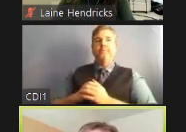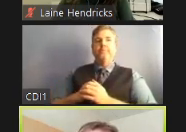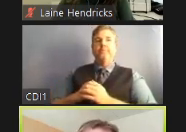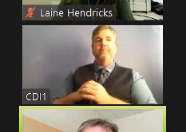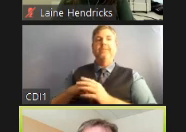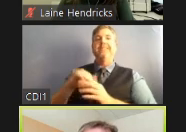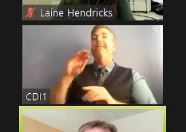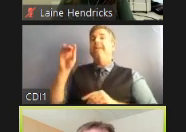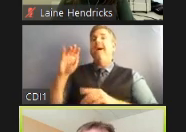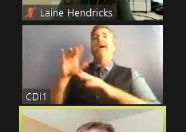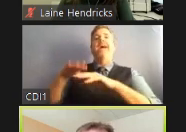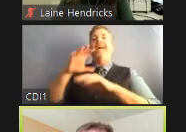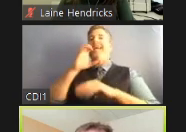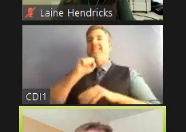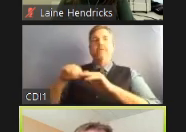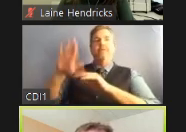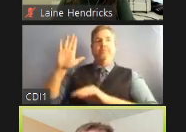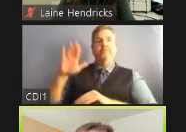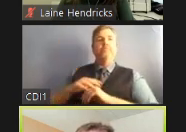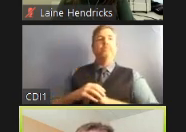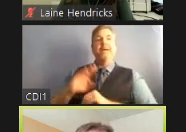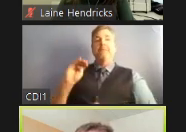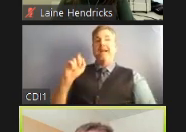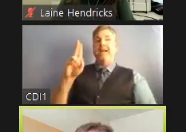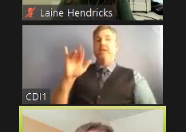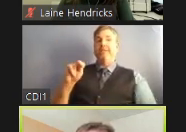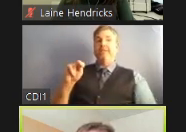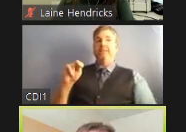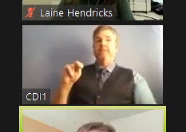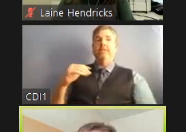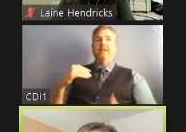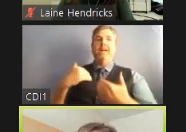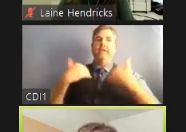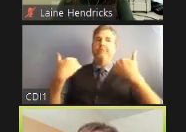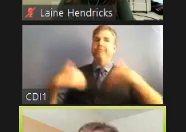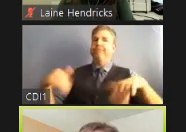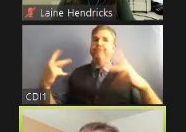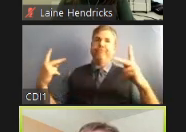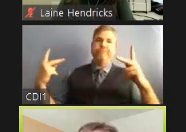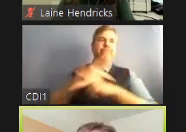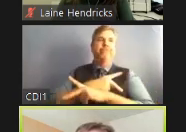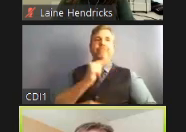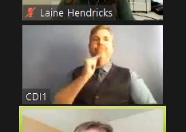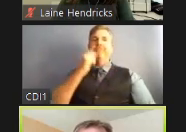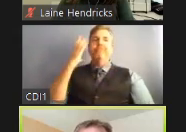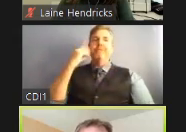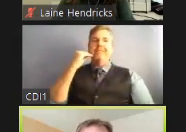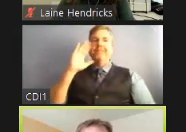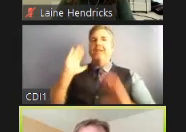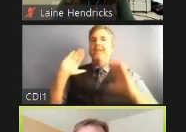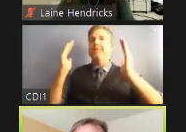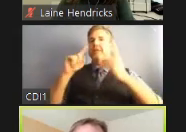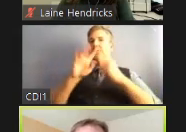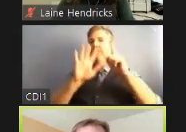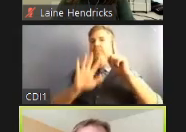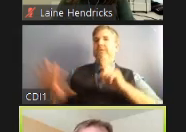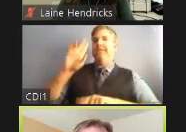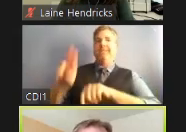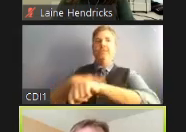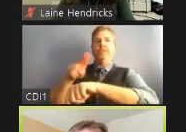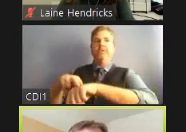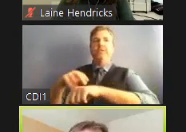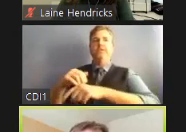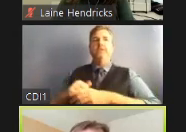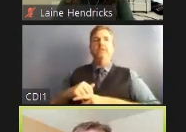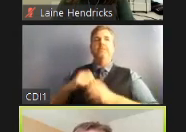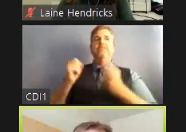if you will, an exaggerated experience of what's being seen nationally, where we know that nationally there's a higher proportion of older individuals